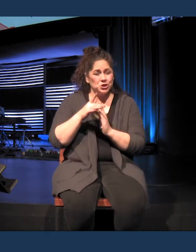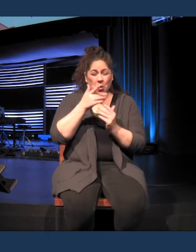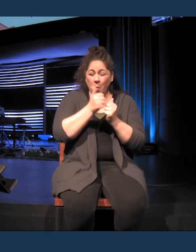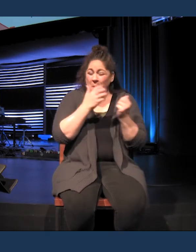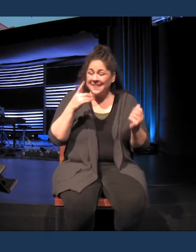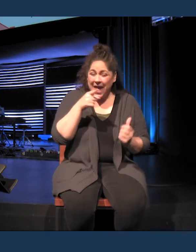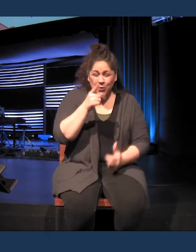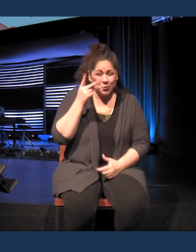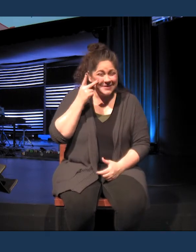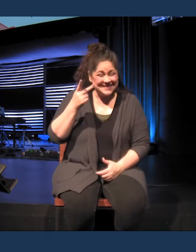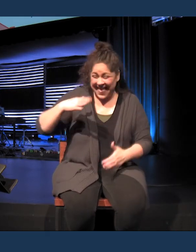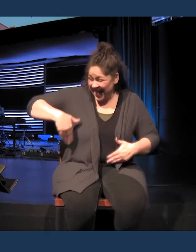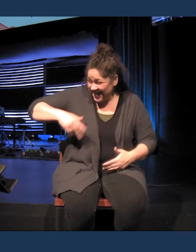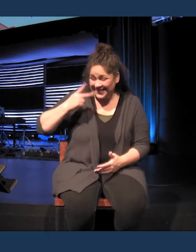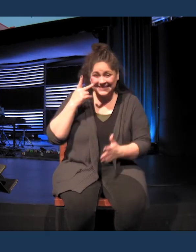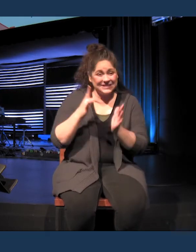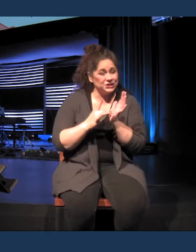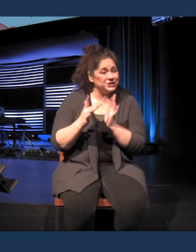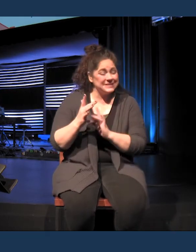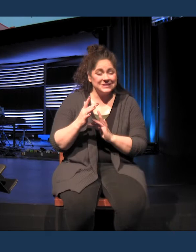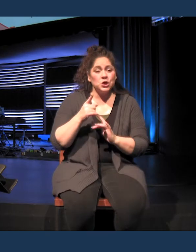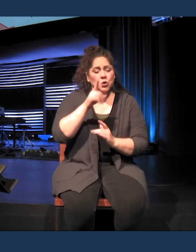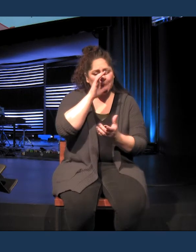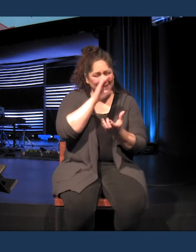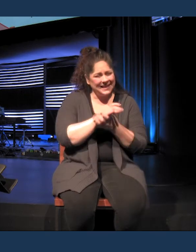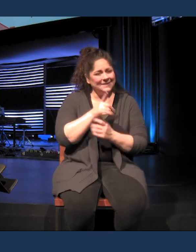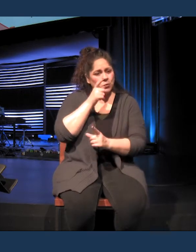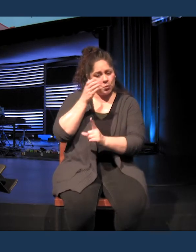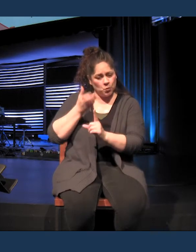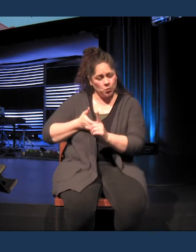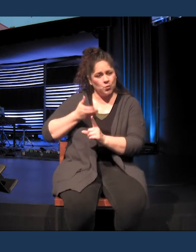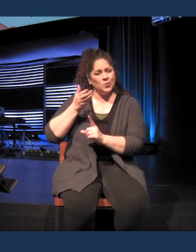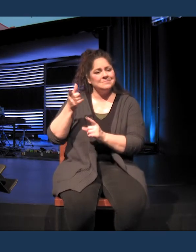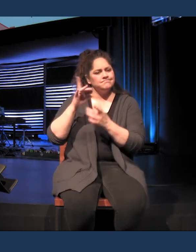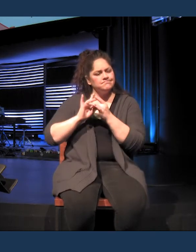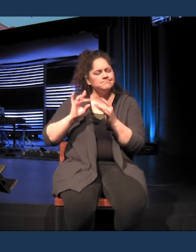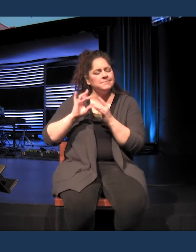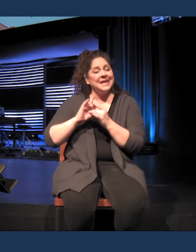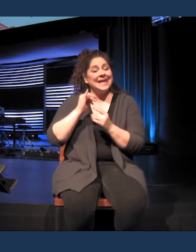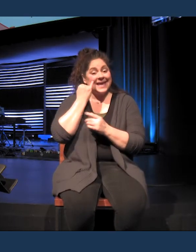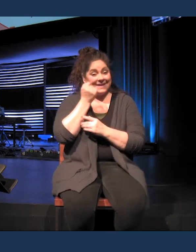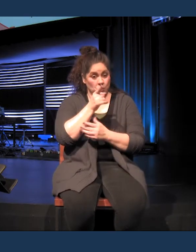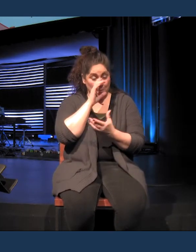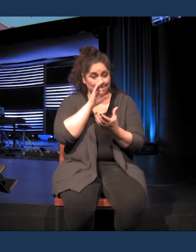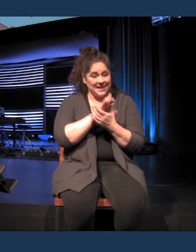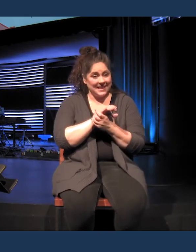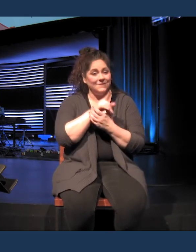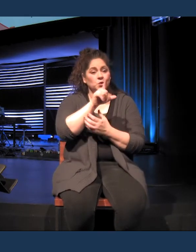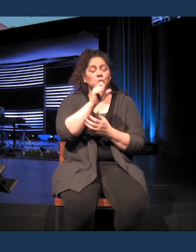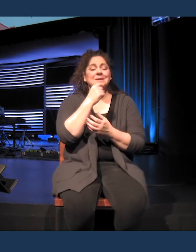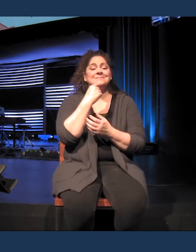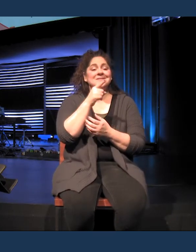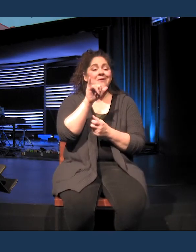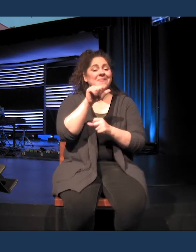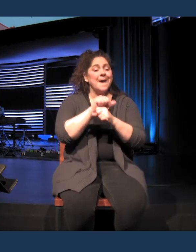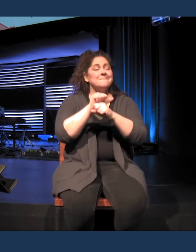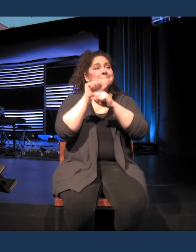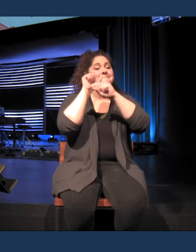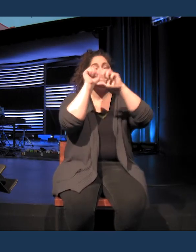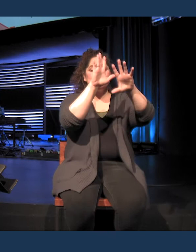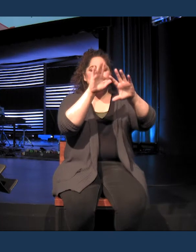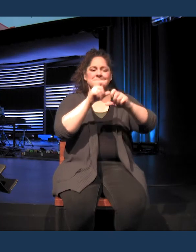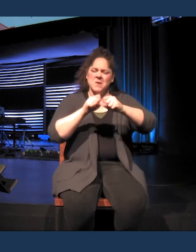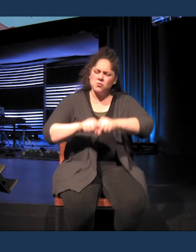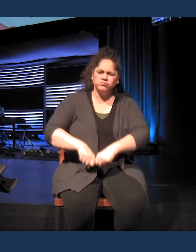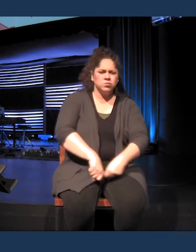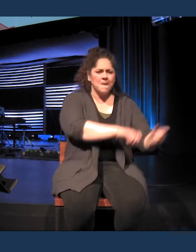seeing, you believe who Jesus is, who he says he is. Jesus said, if you believe, you can say to this mountain, be removed, be